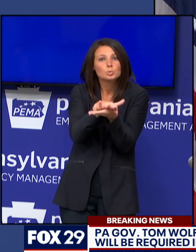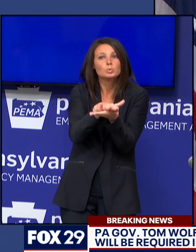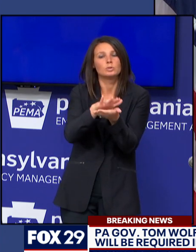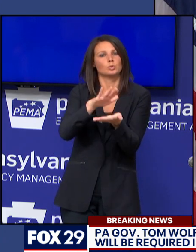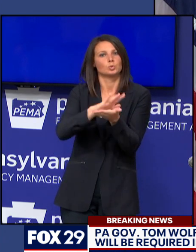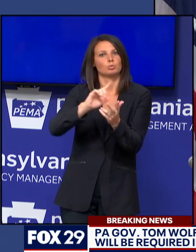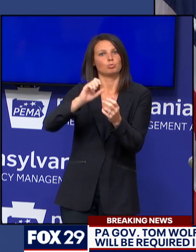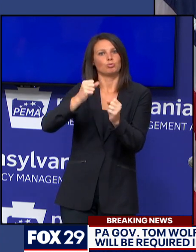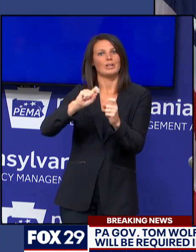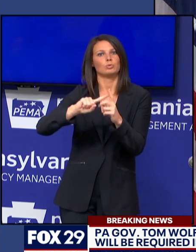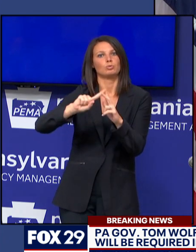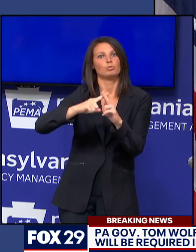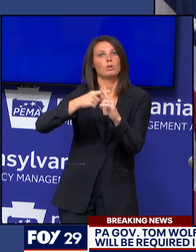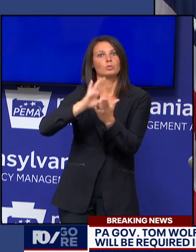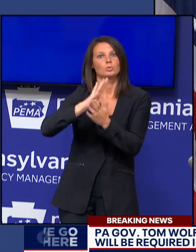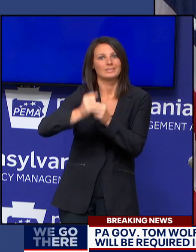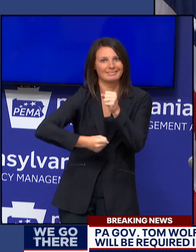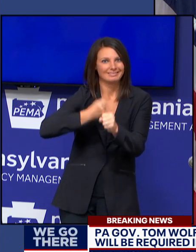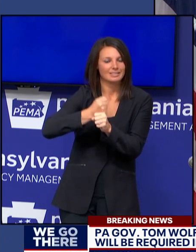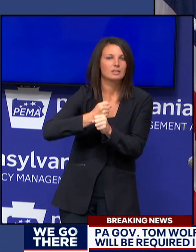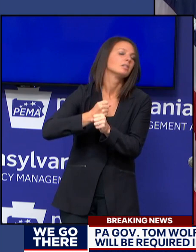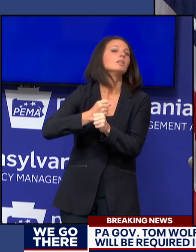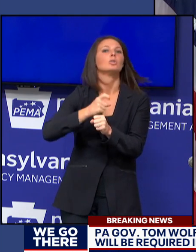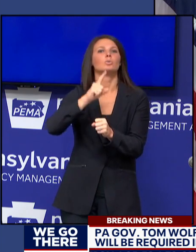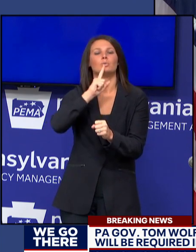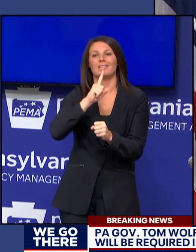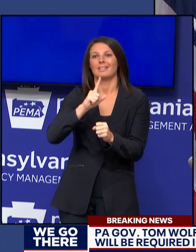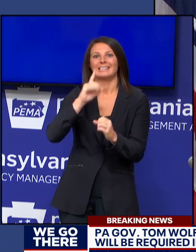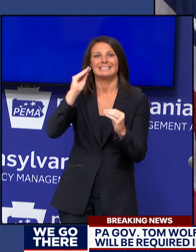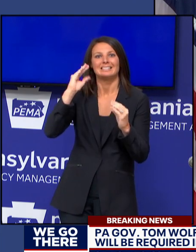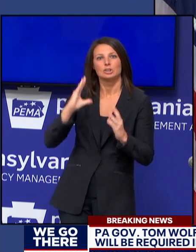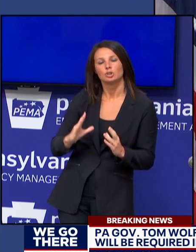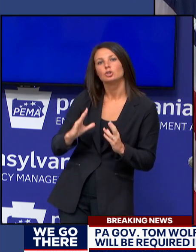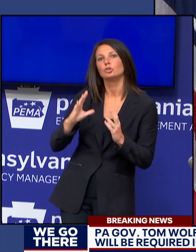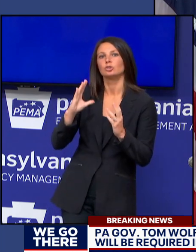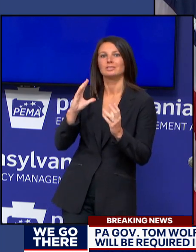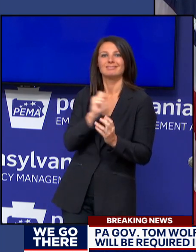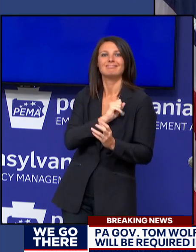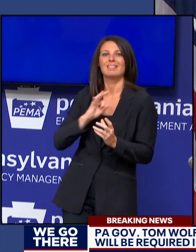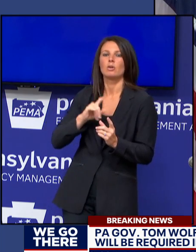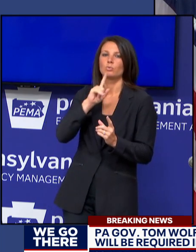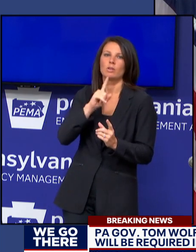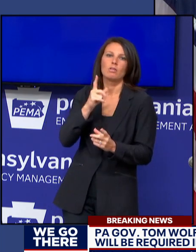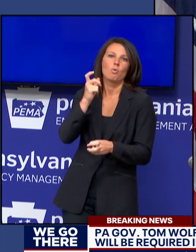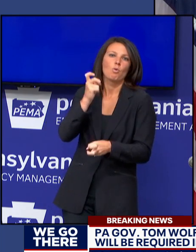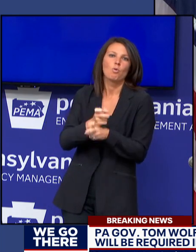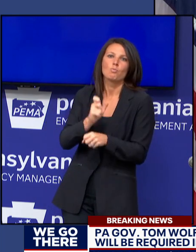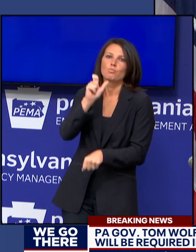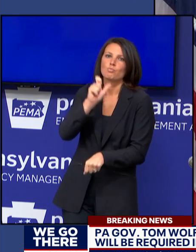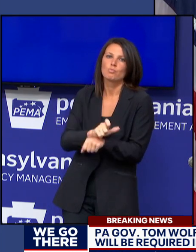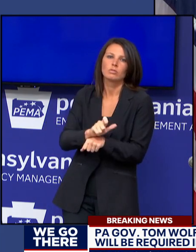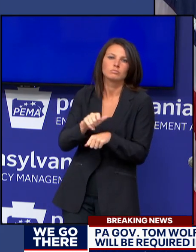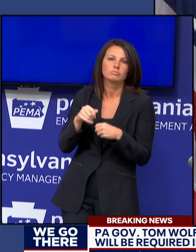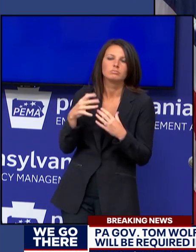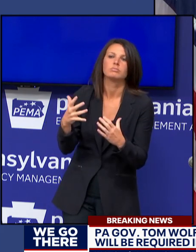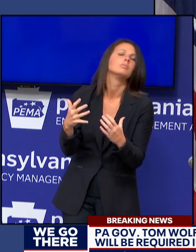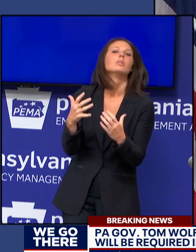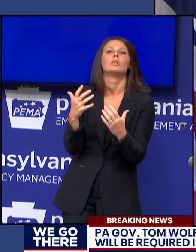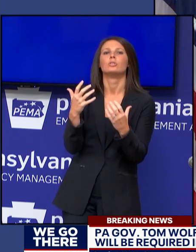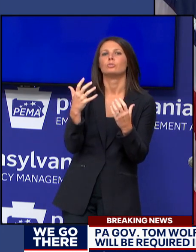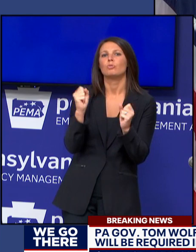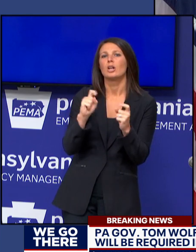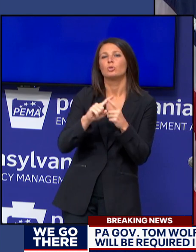off another year. And it's undermining the hard work of our educators, our teachers, and our school staff. And they're